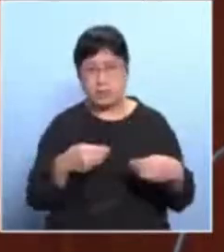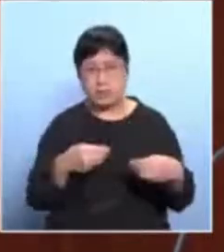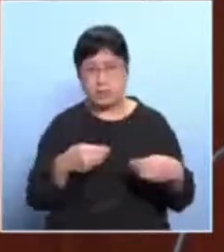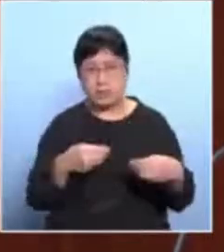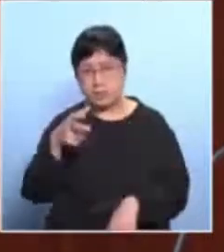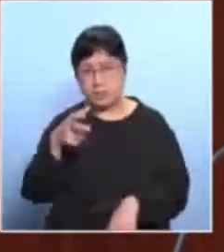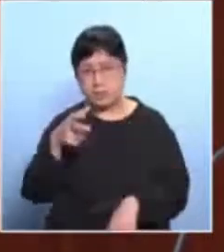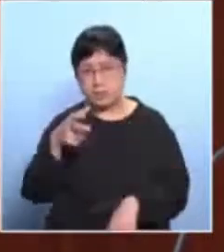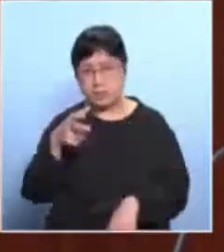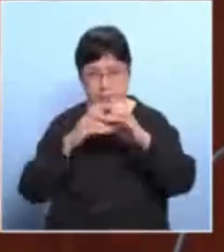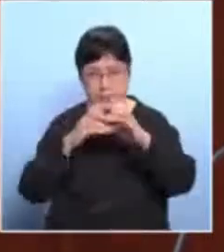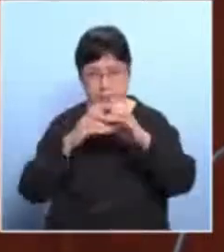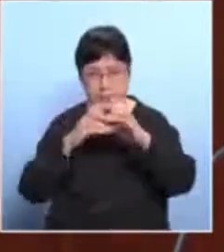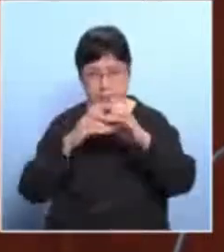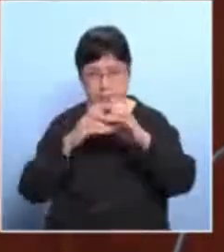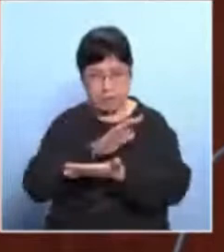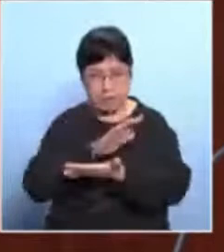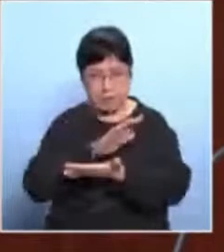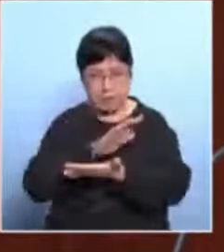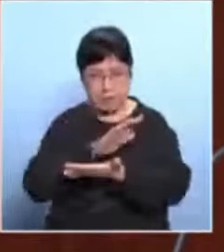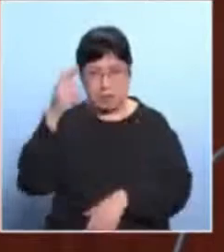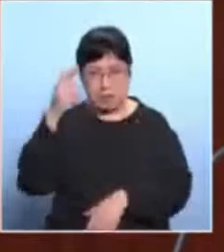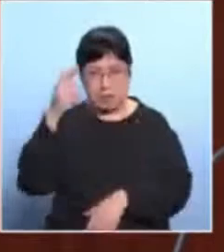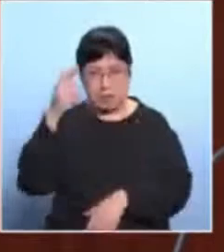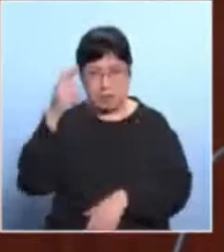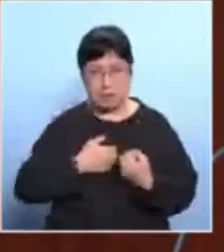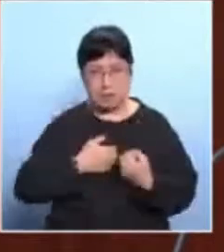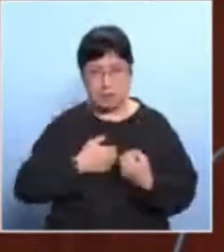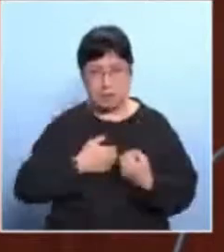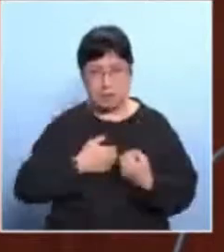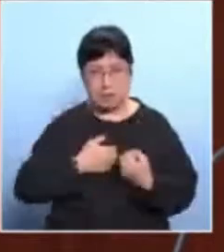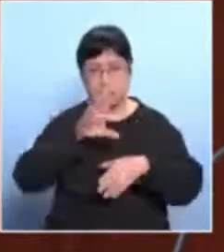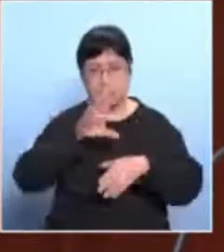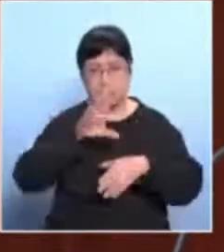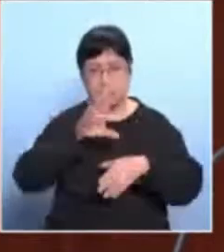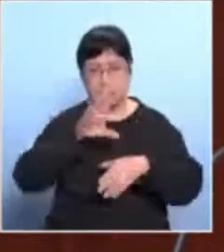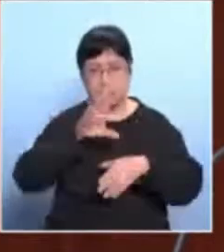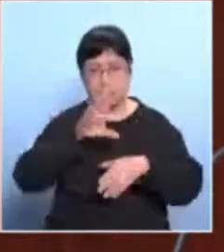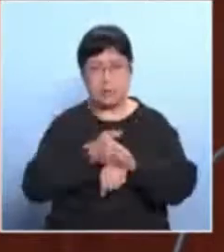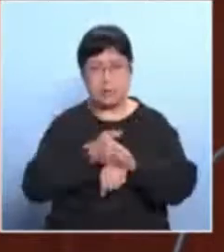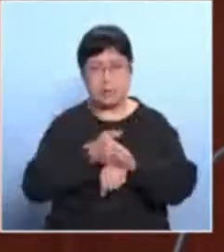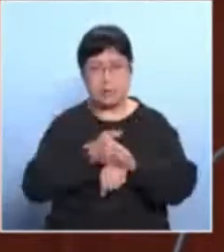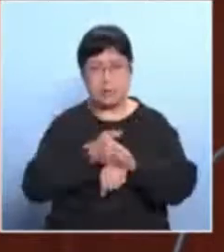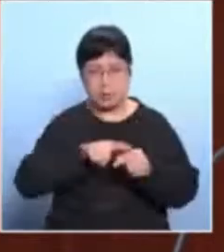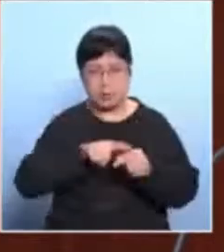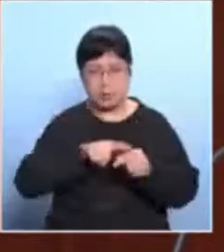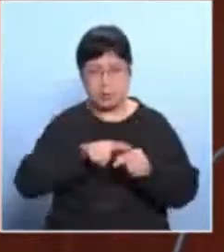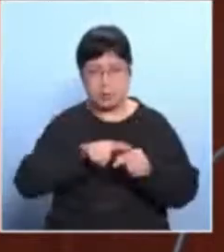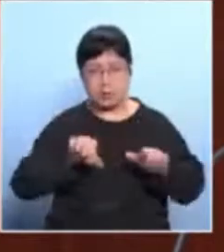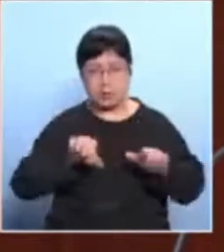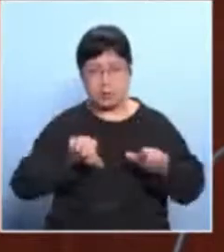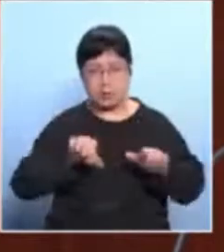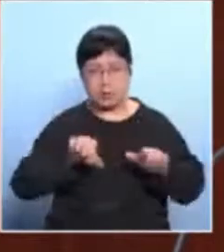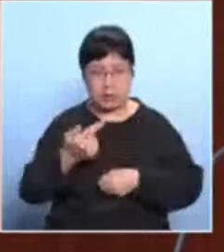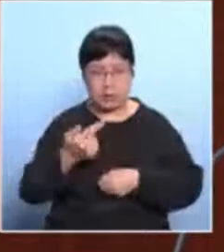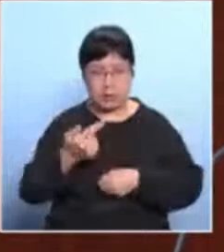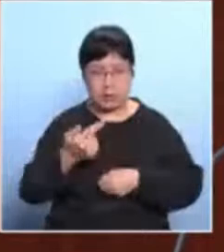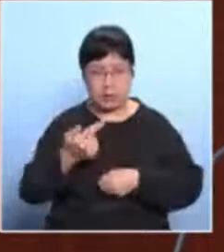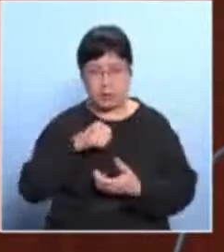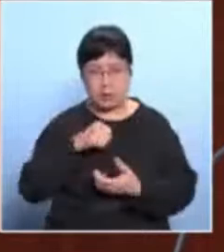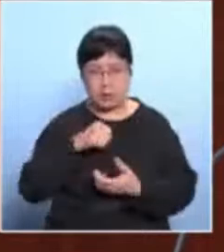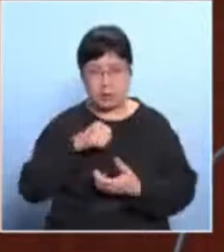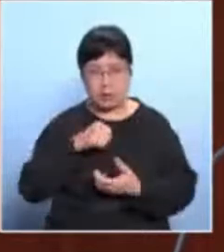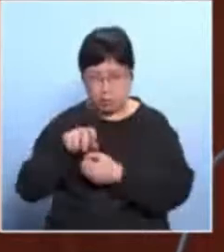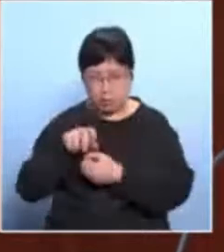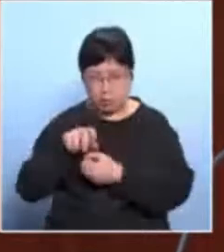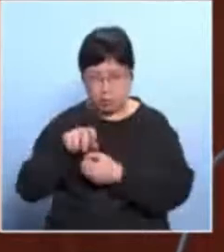services of integrated community centers for mental wellness next year, including strengthening early identification of persons with mental health needs